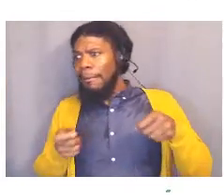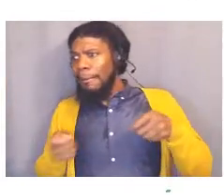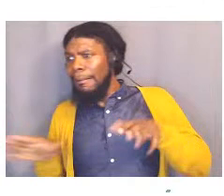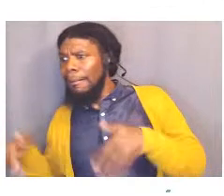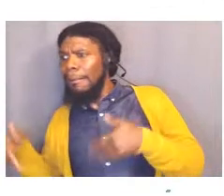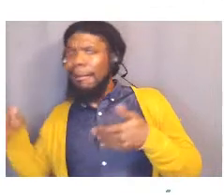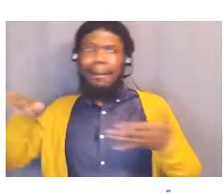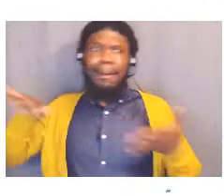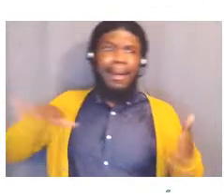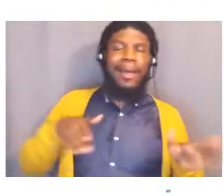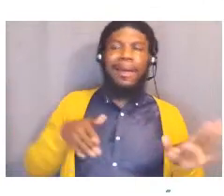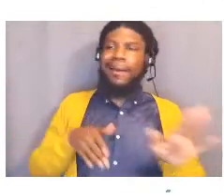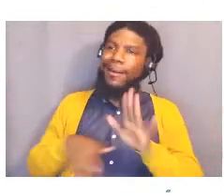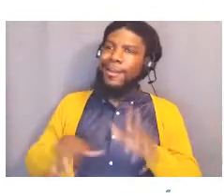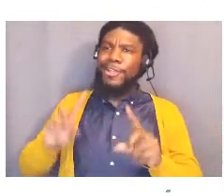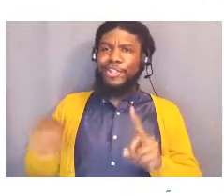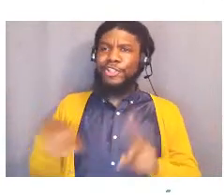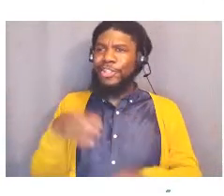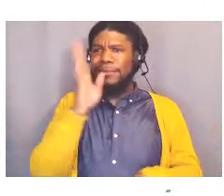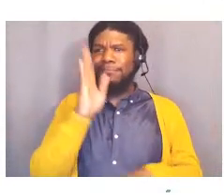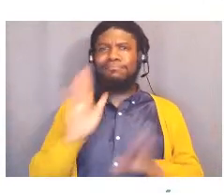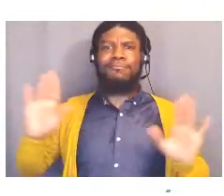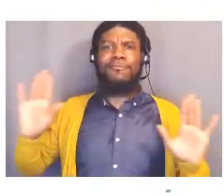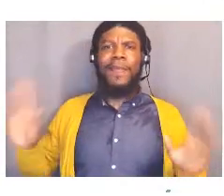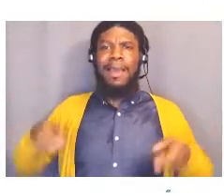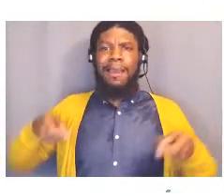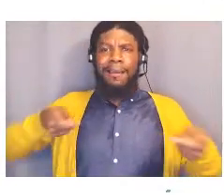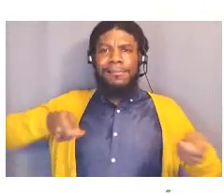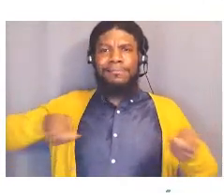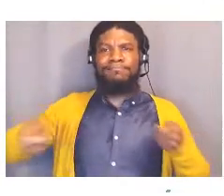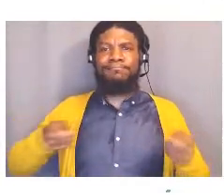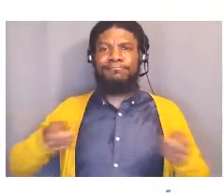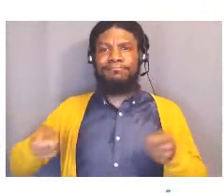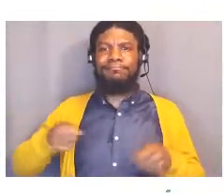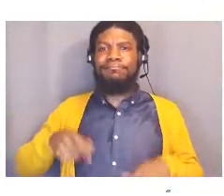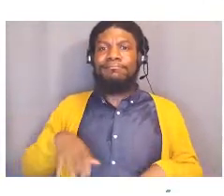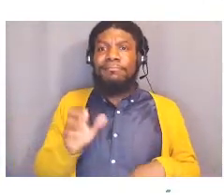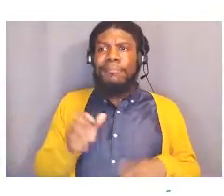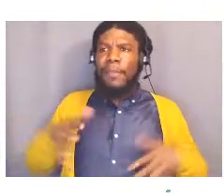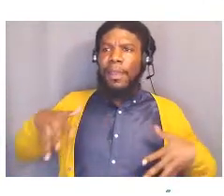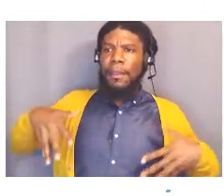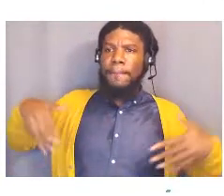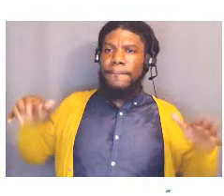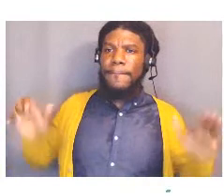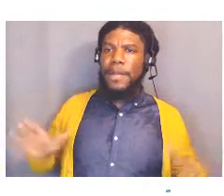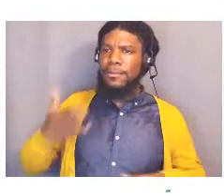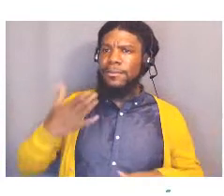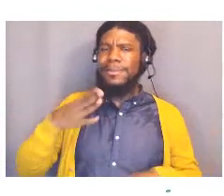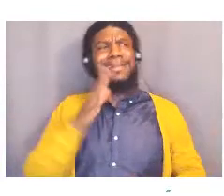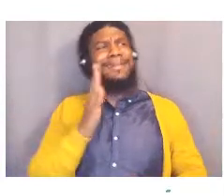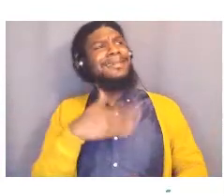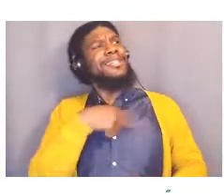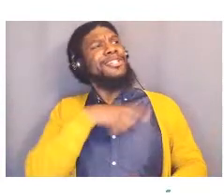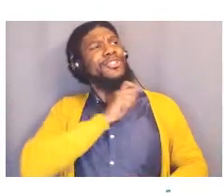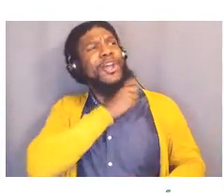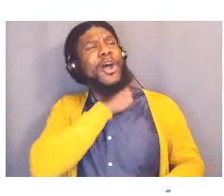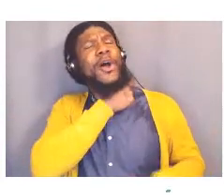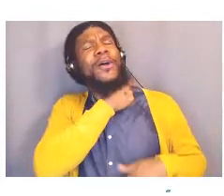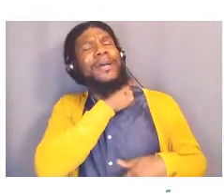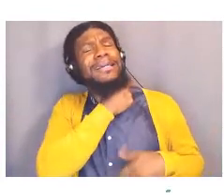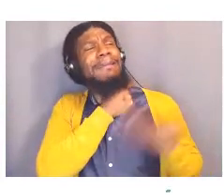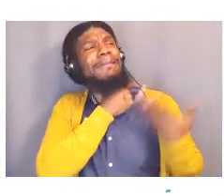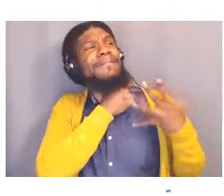right. Now, that buzzard told that monkey, you're choking me. Release your hold